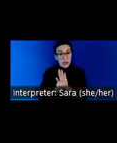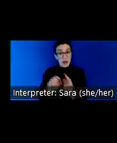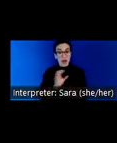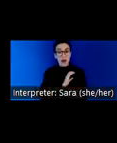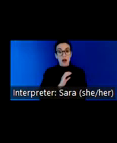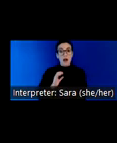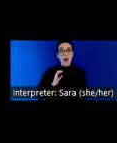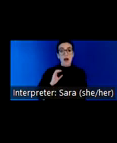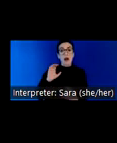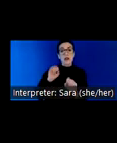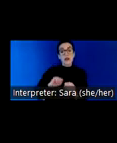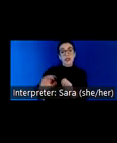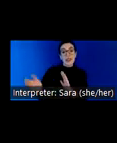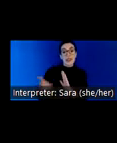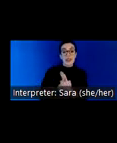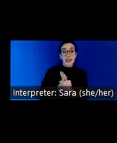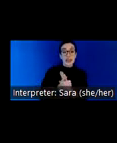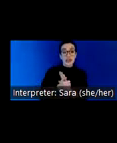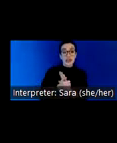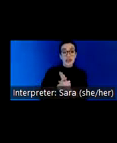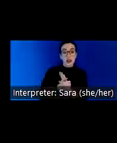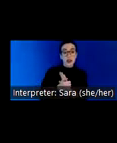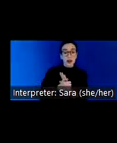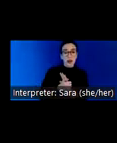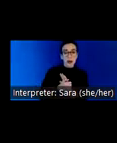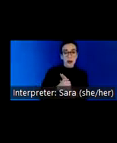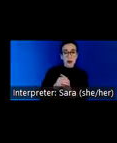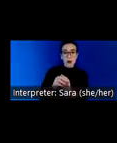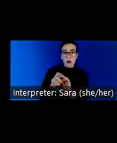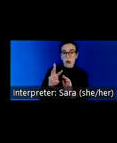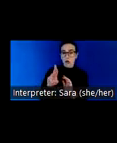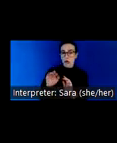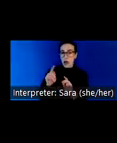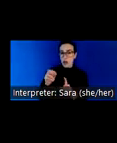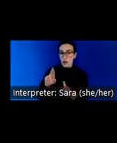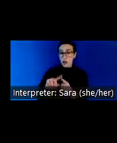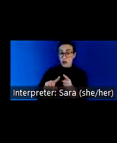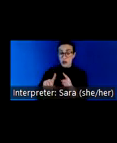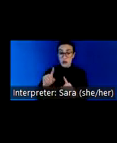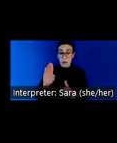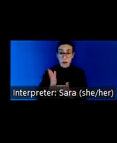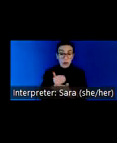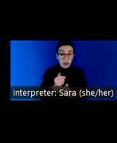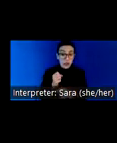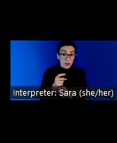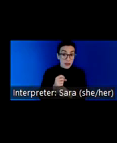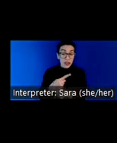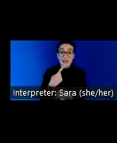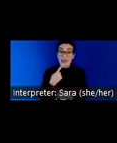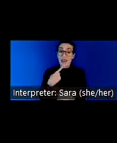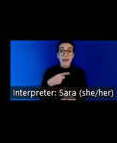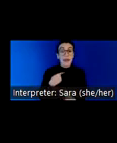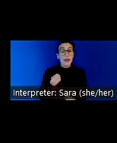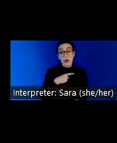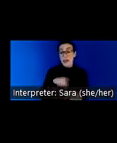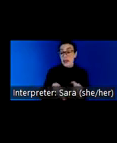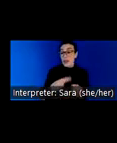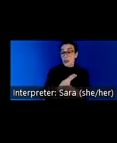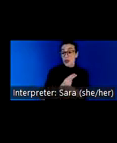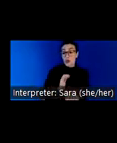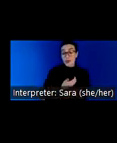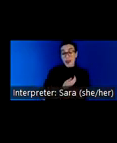DC budget every year that says that DC cannot spend our own local tax dollars to help pay for